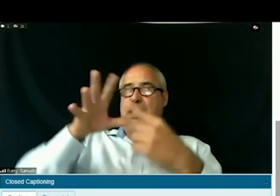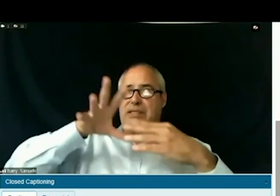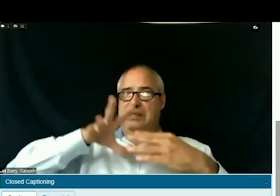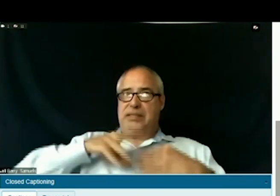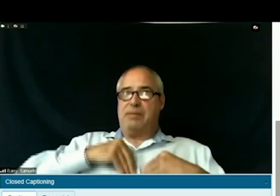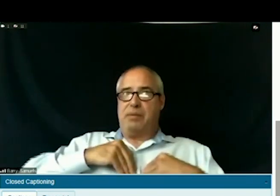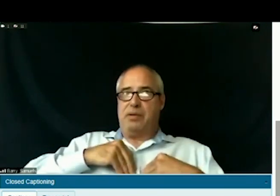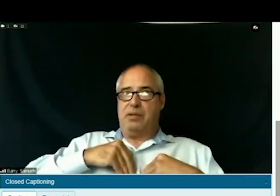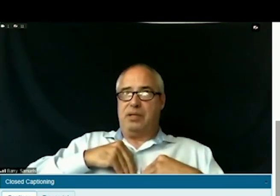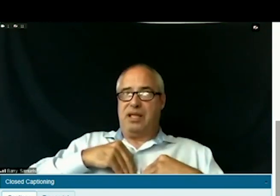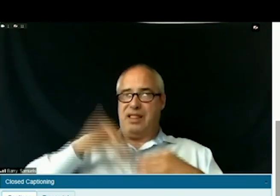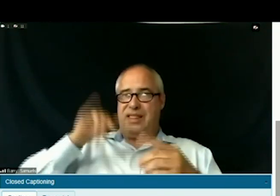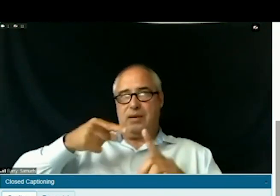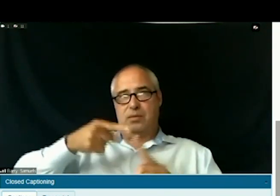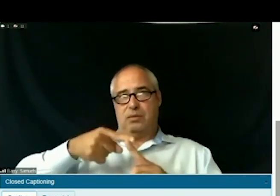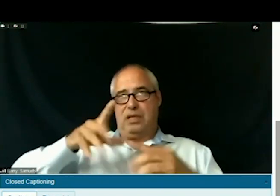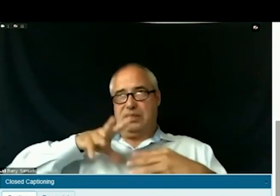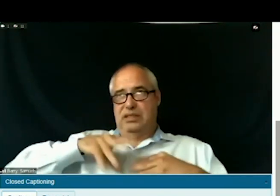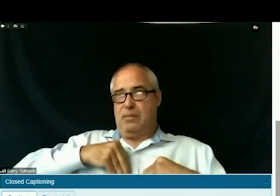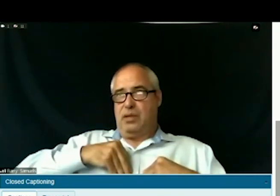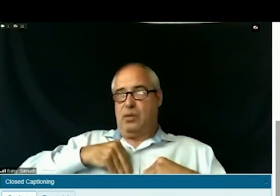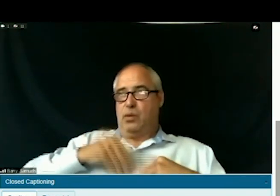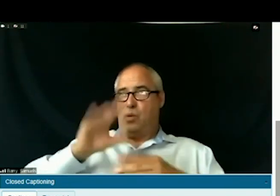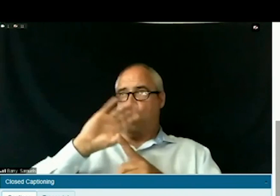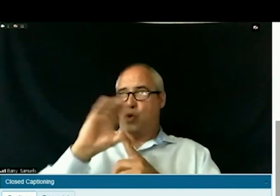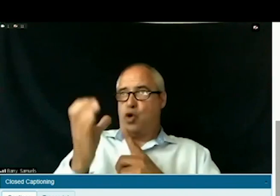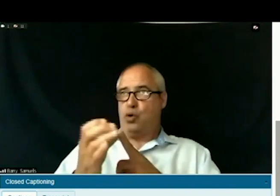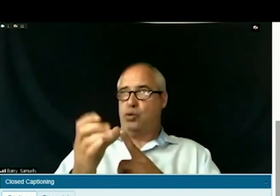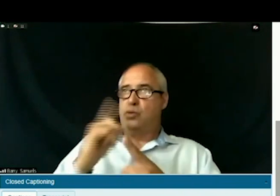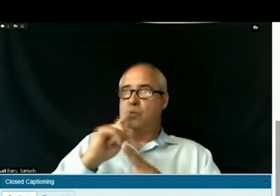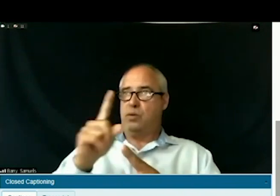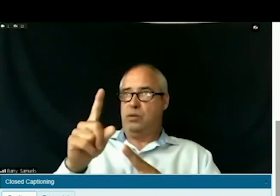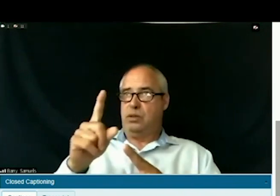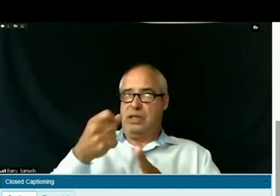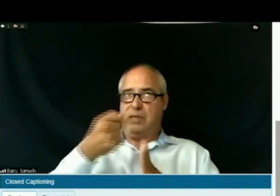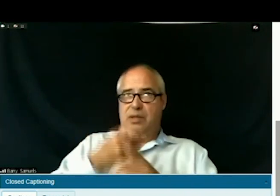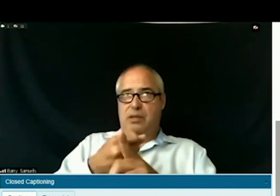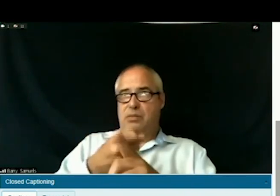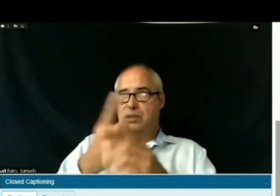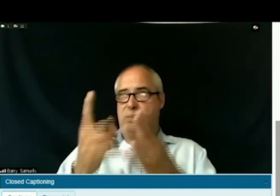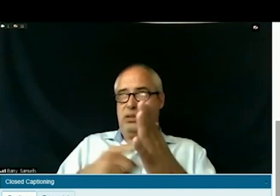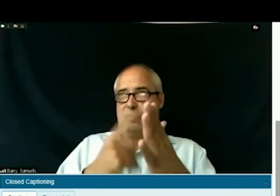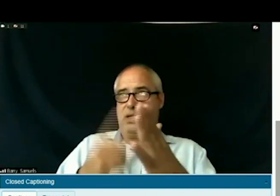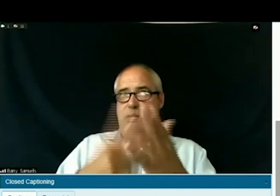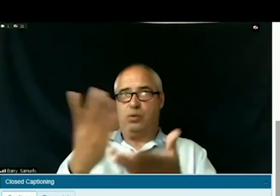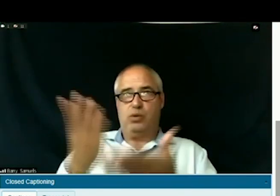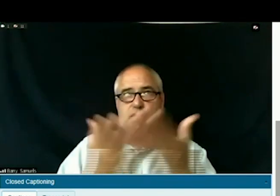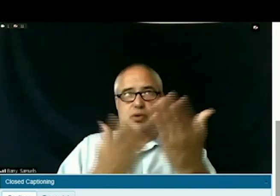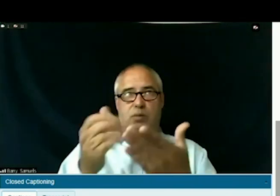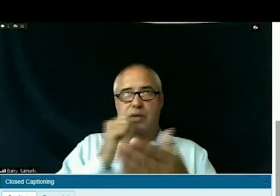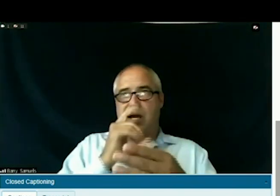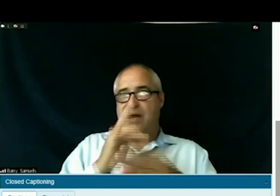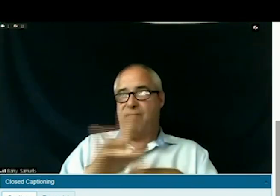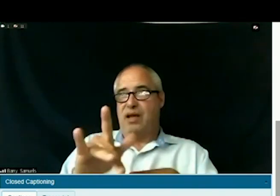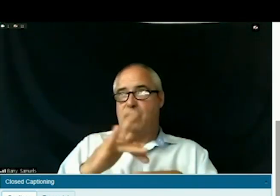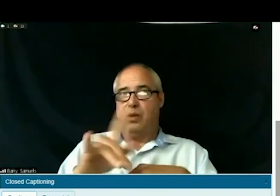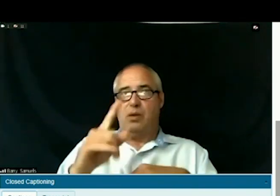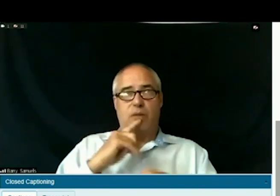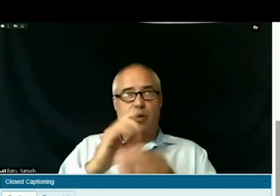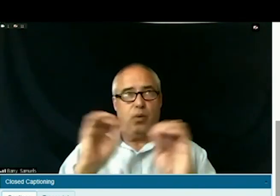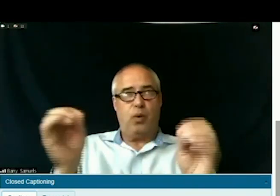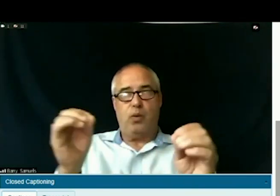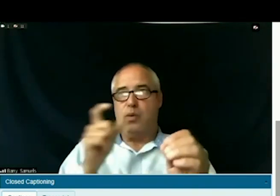I think a lot around the cultural implications of what that is. Sometimes services were indeed available, but they certainly were